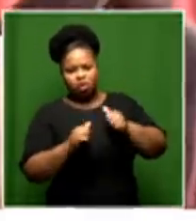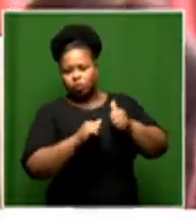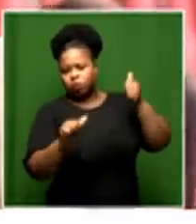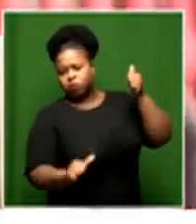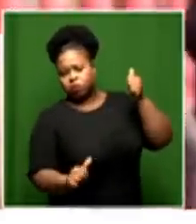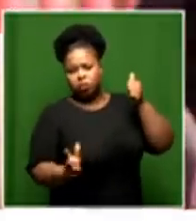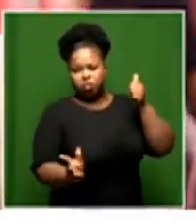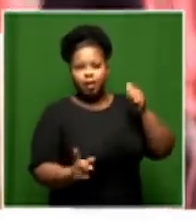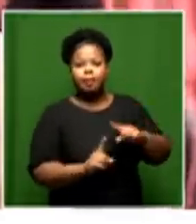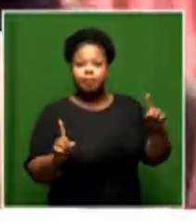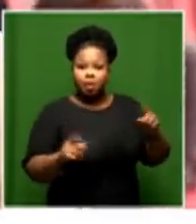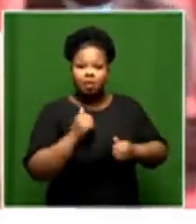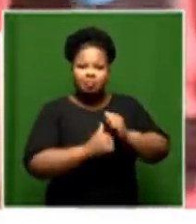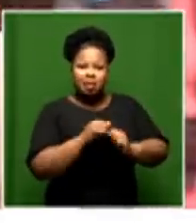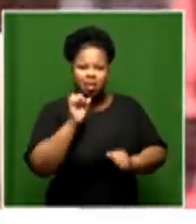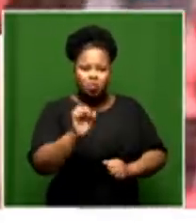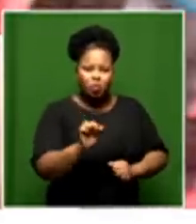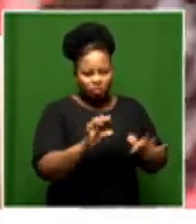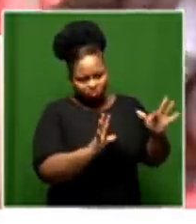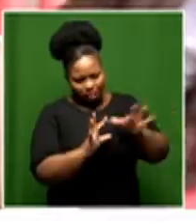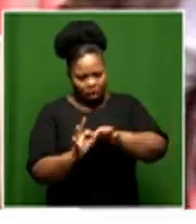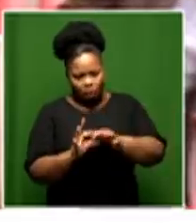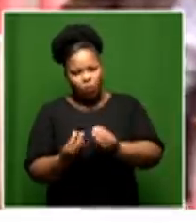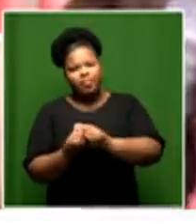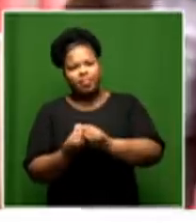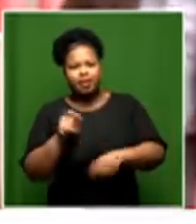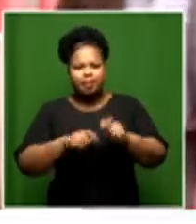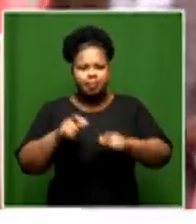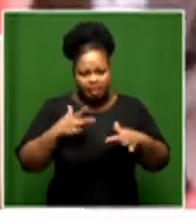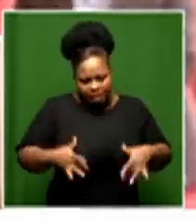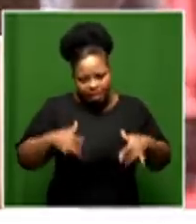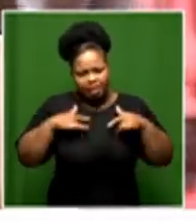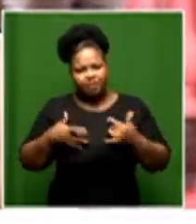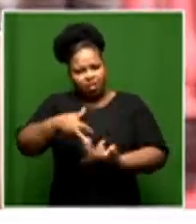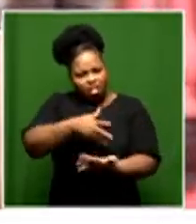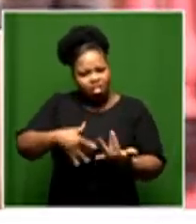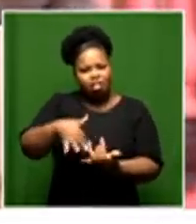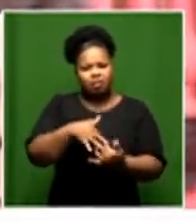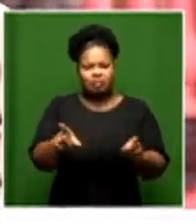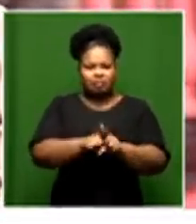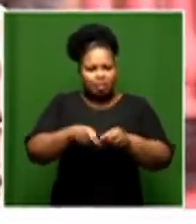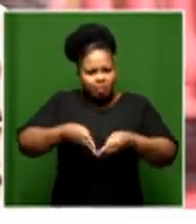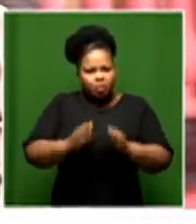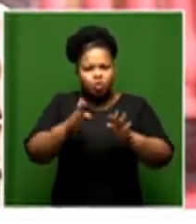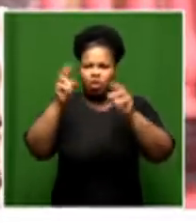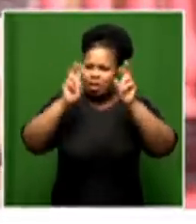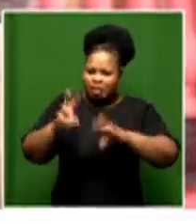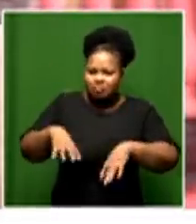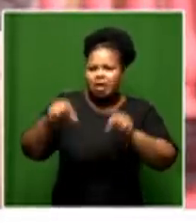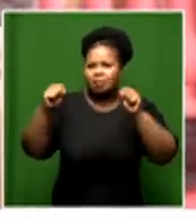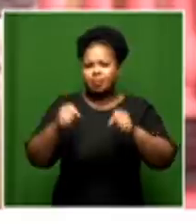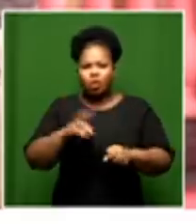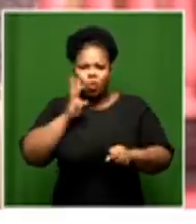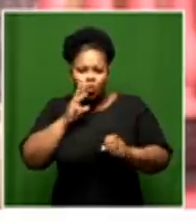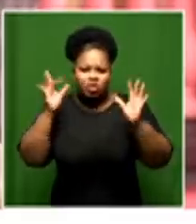brother stayed amongst the people, lived amongst the people, was affected by potholes, load shedding, when